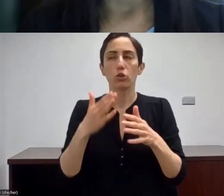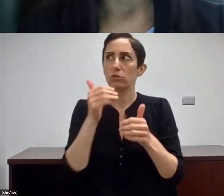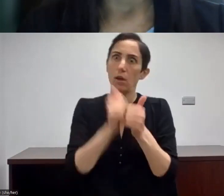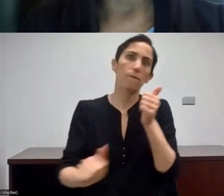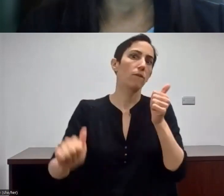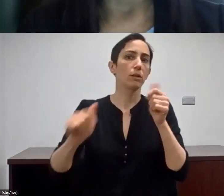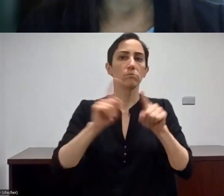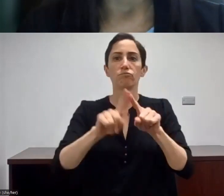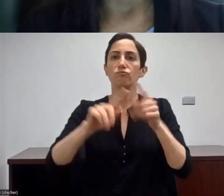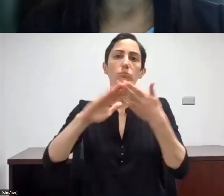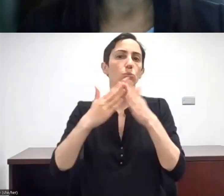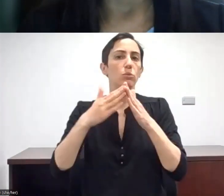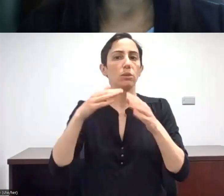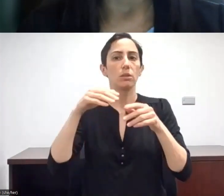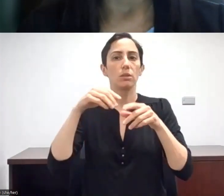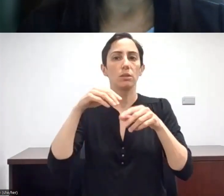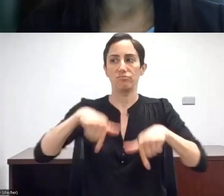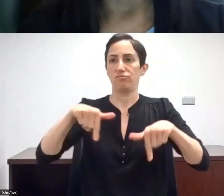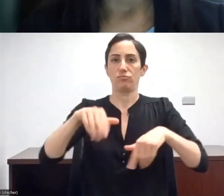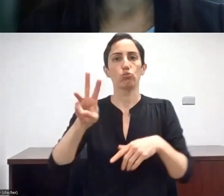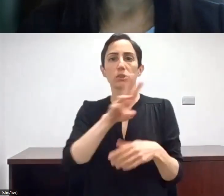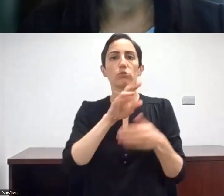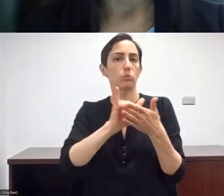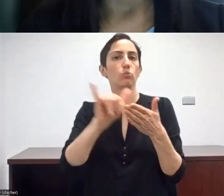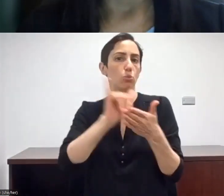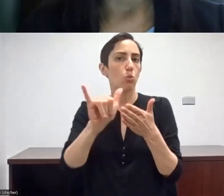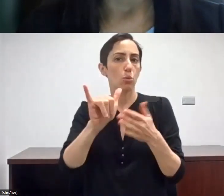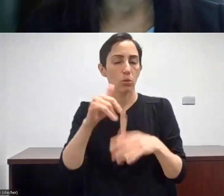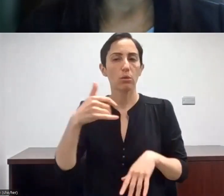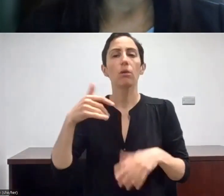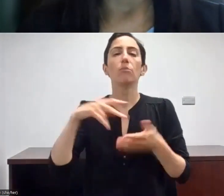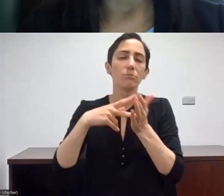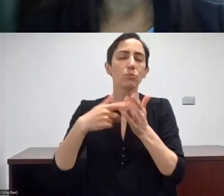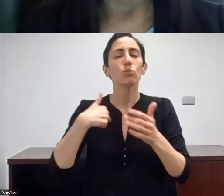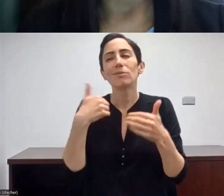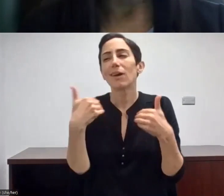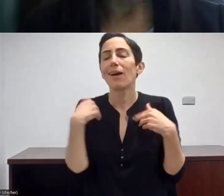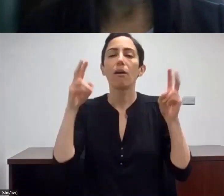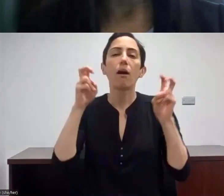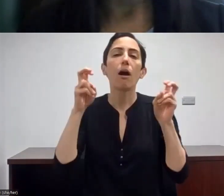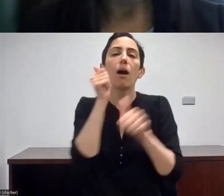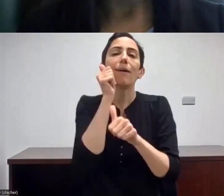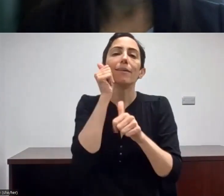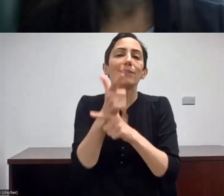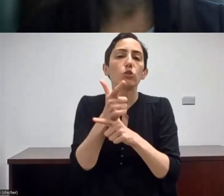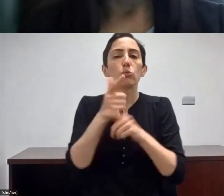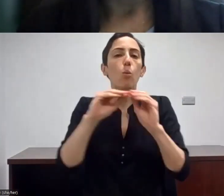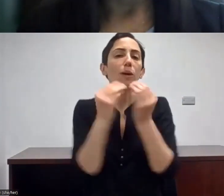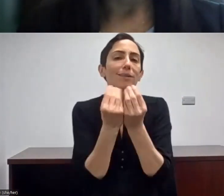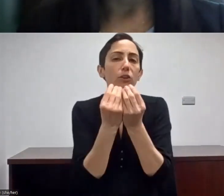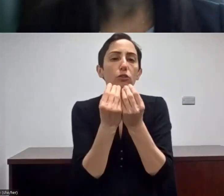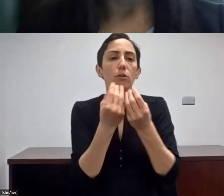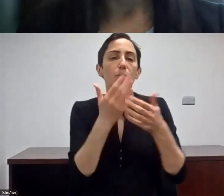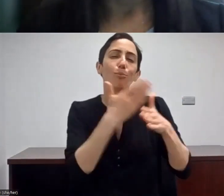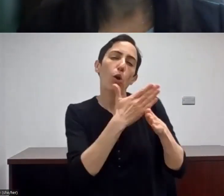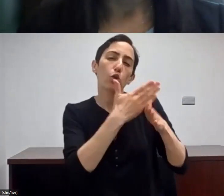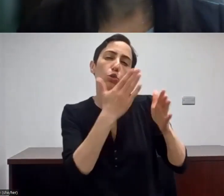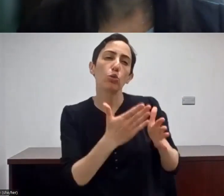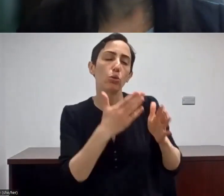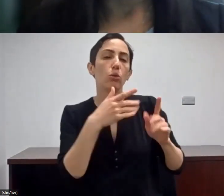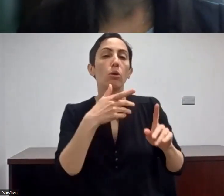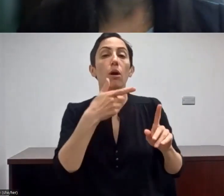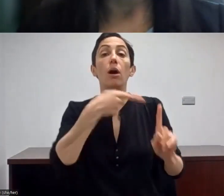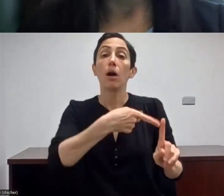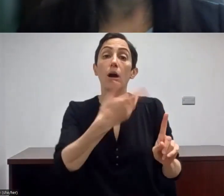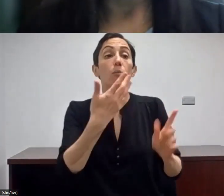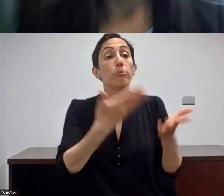So when we do have sister organizations that may have a local program that may be more appropriate for